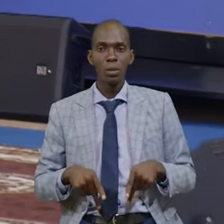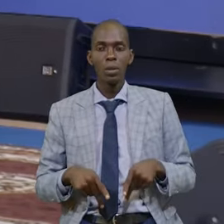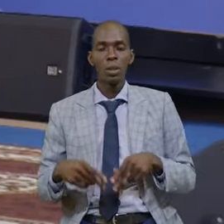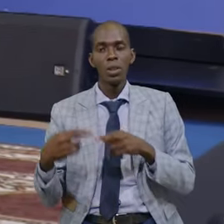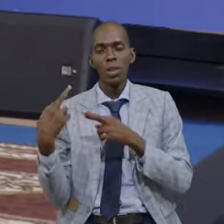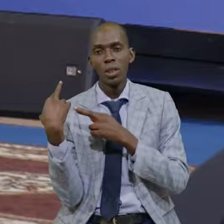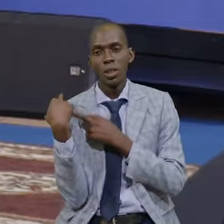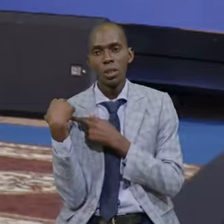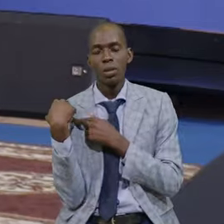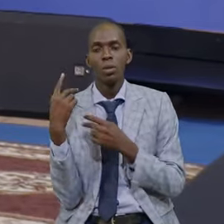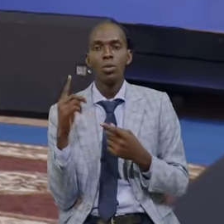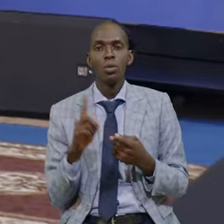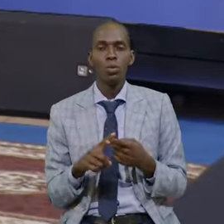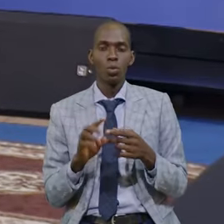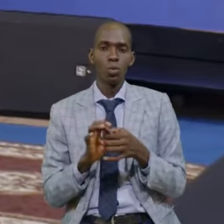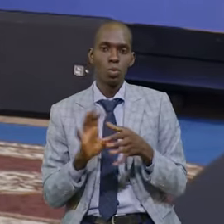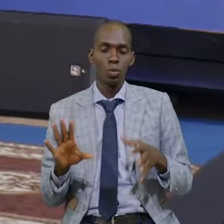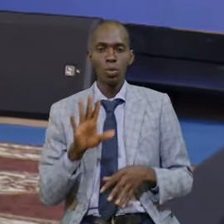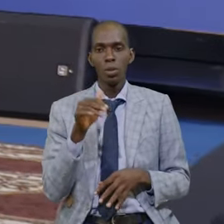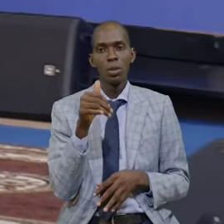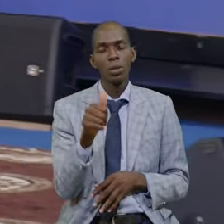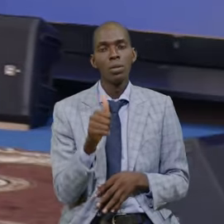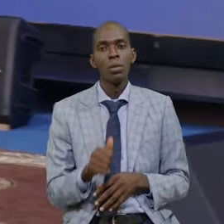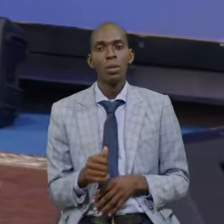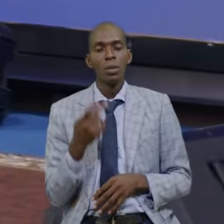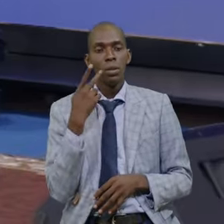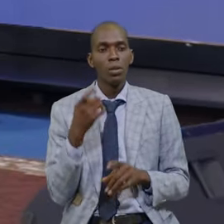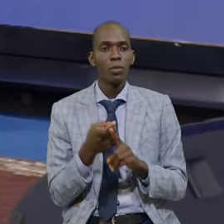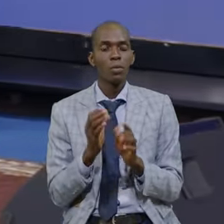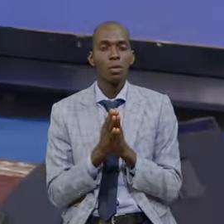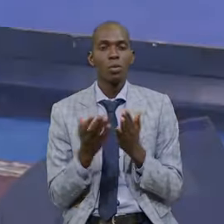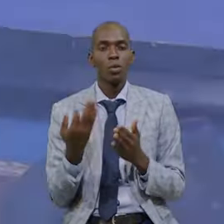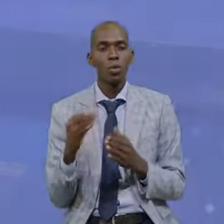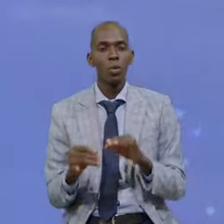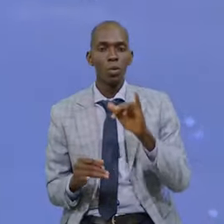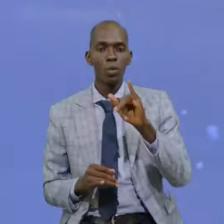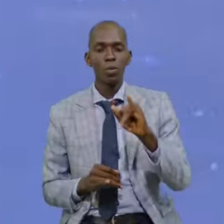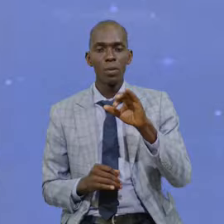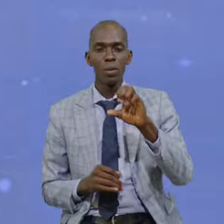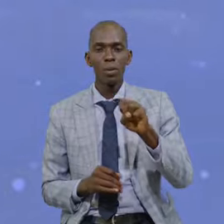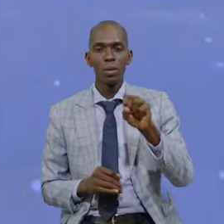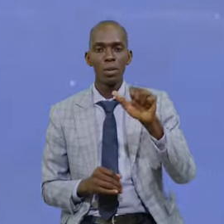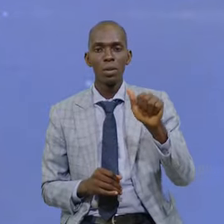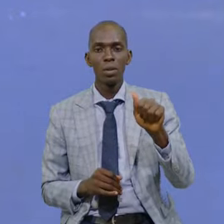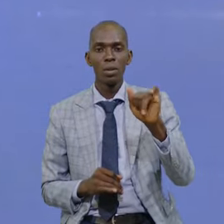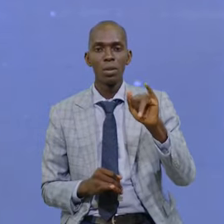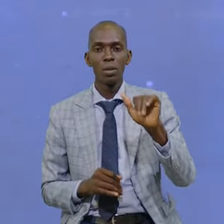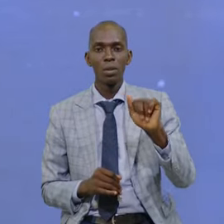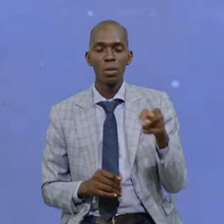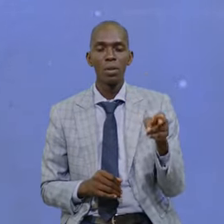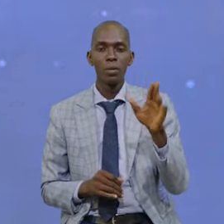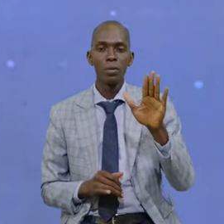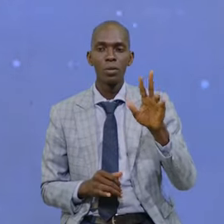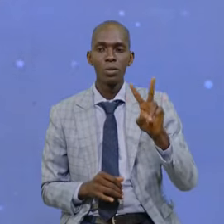responsibility to loose yourself. I'm coming to Isaiah chapter 52, and I'm reading from verse